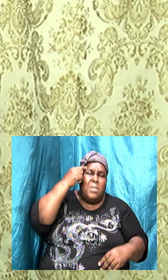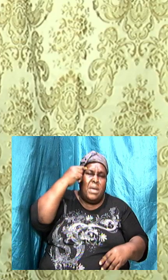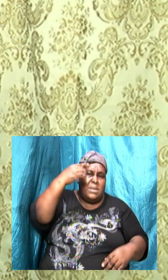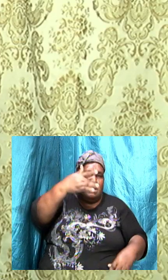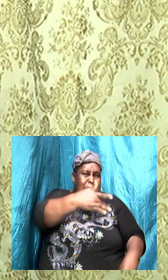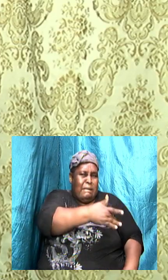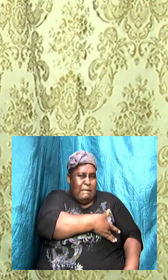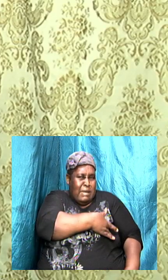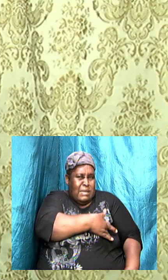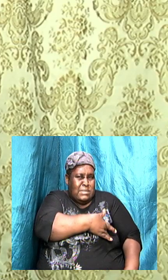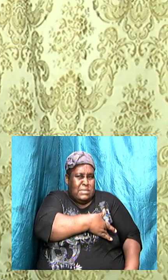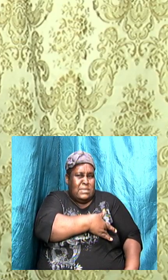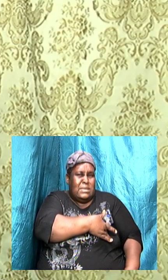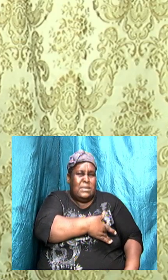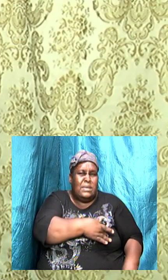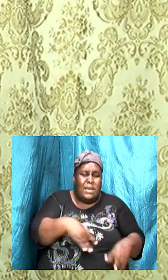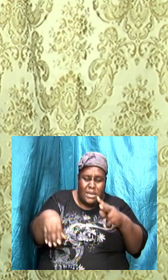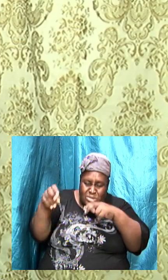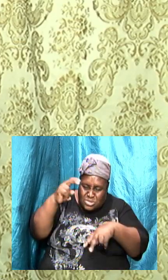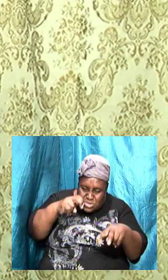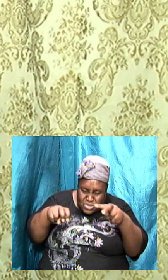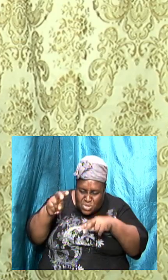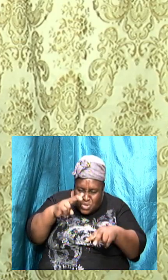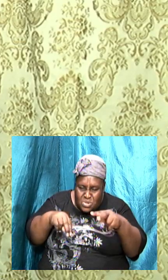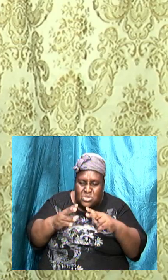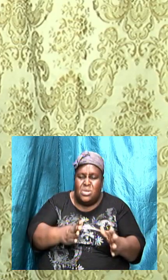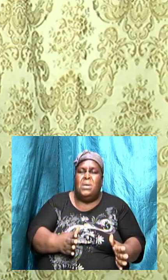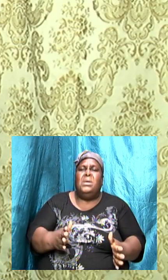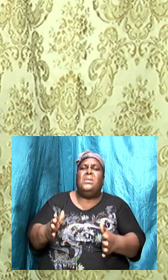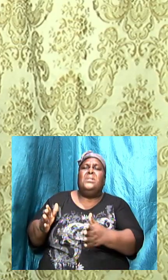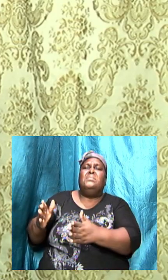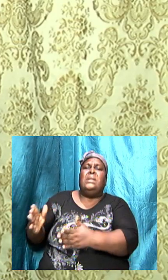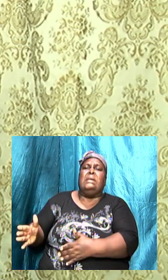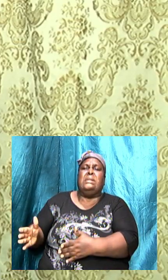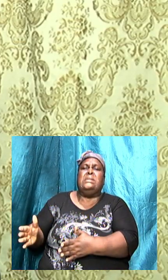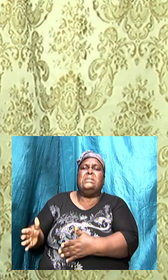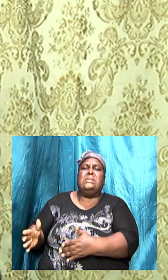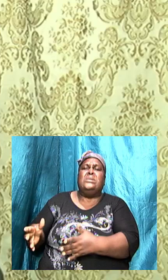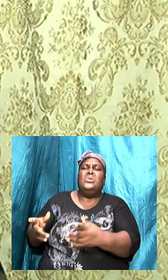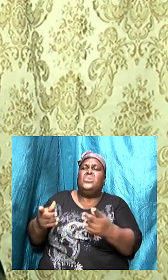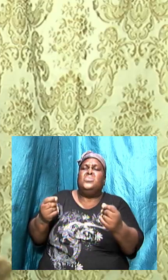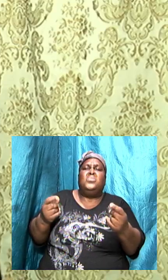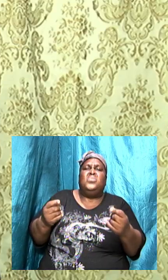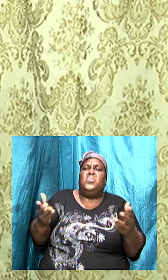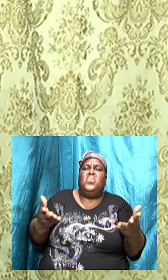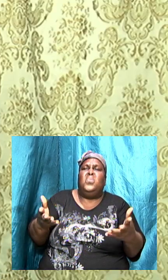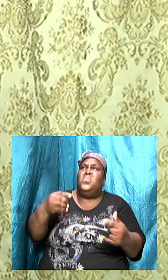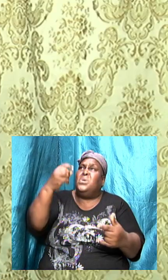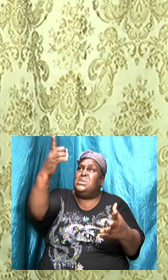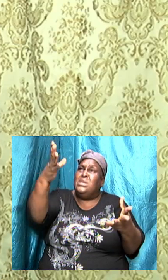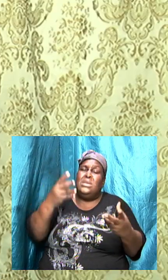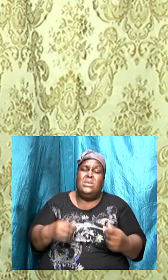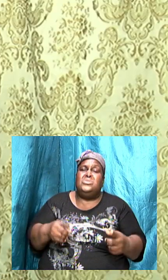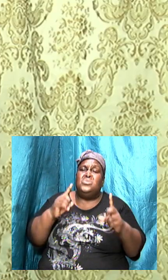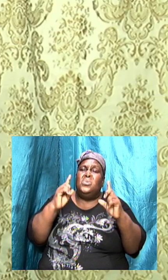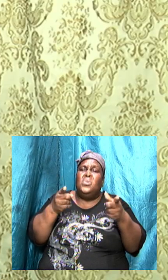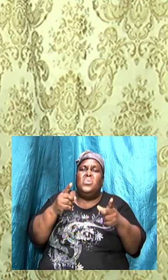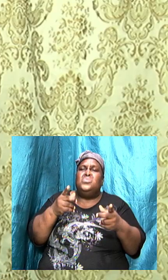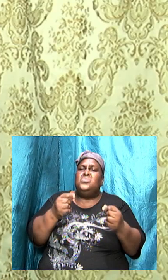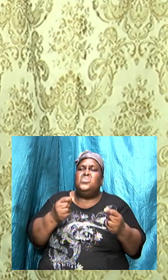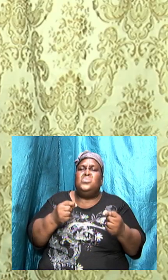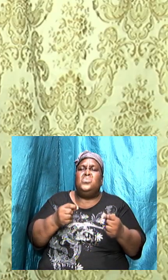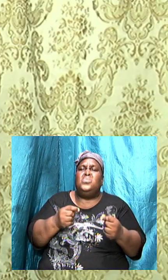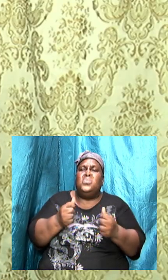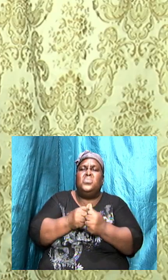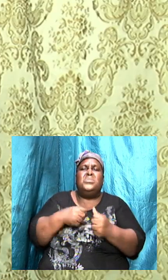hearts and search and plan to do what He's going to do with us by virtue